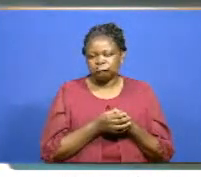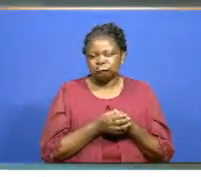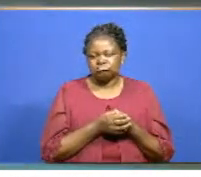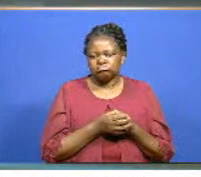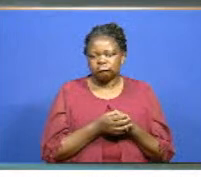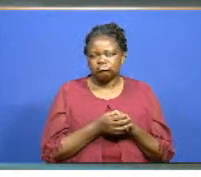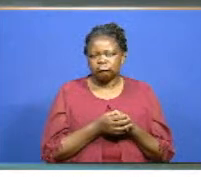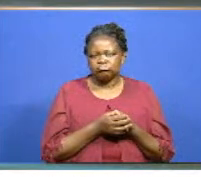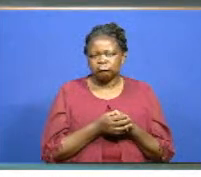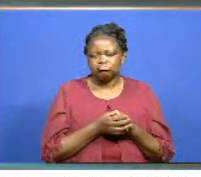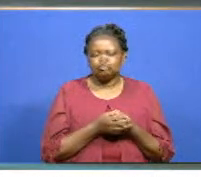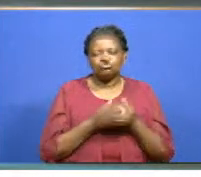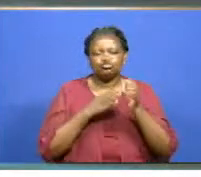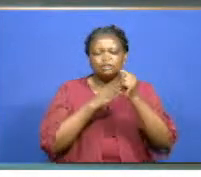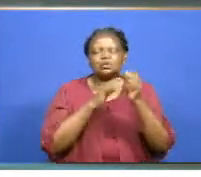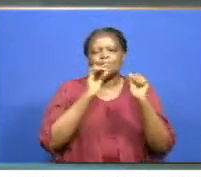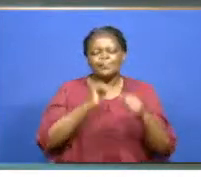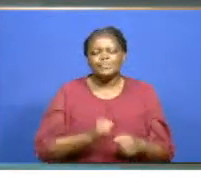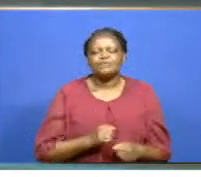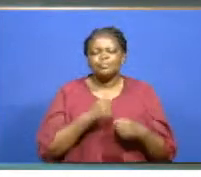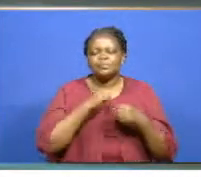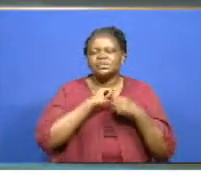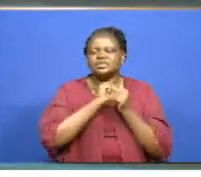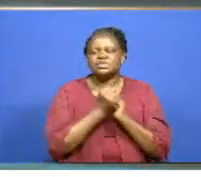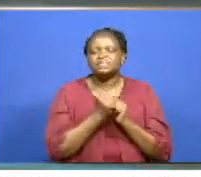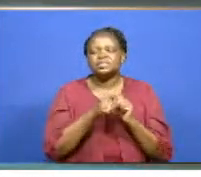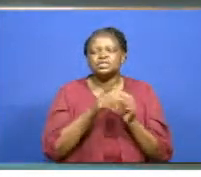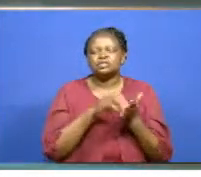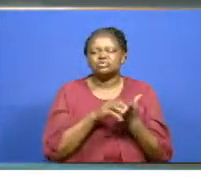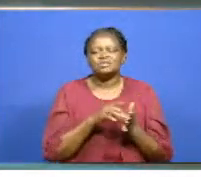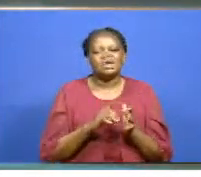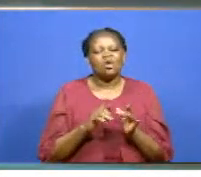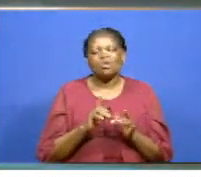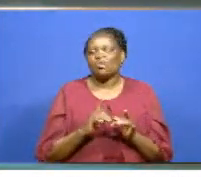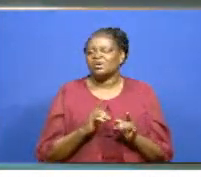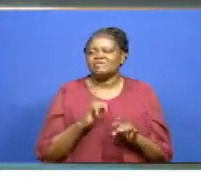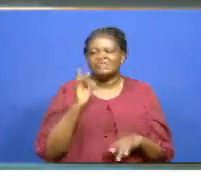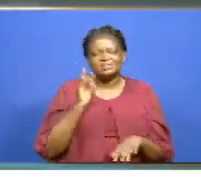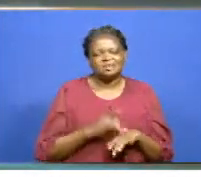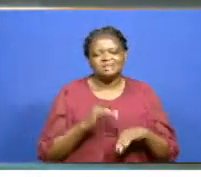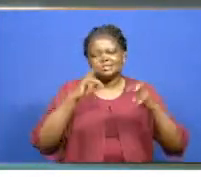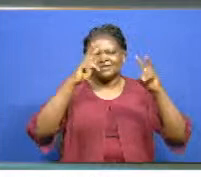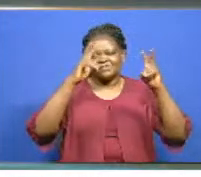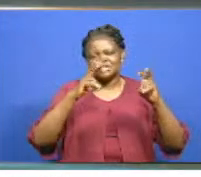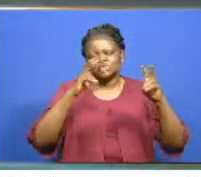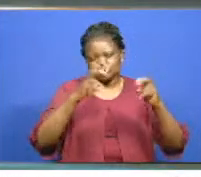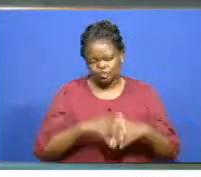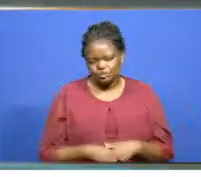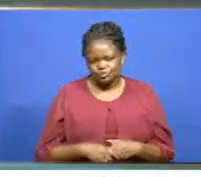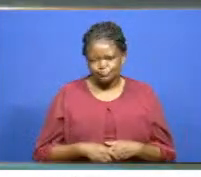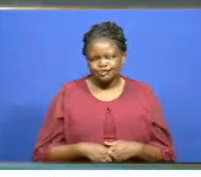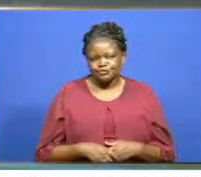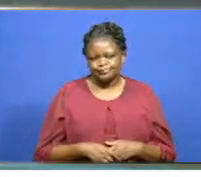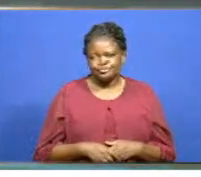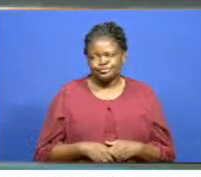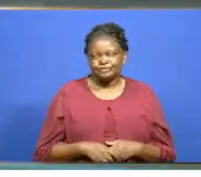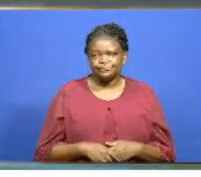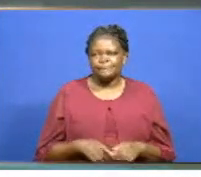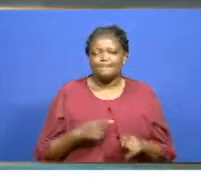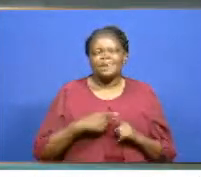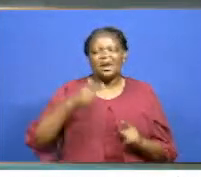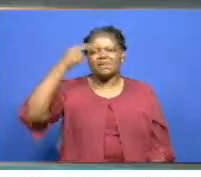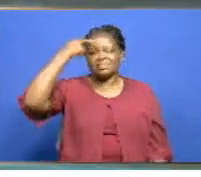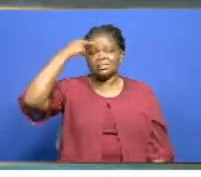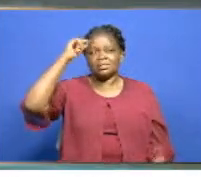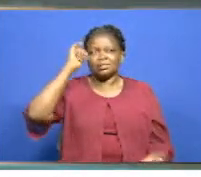to? So it is a hot issue that no politician might want to touch, especially those who are existing. But I think